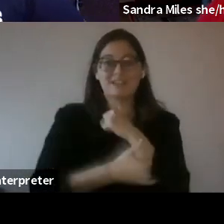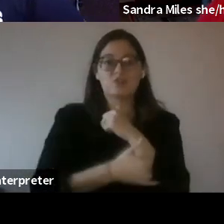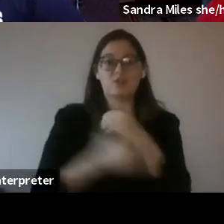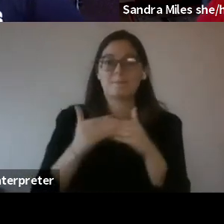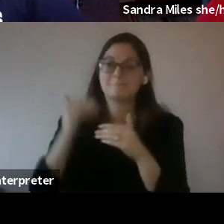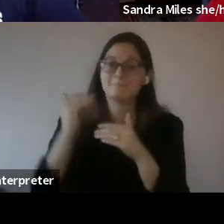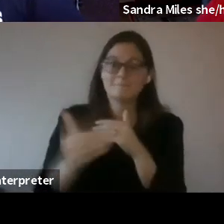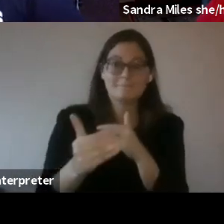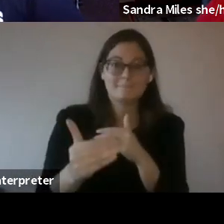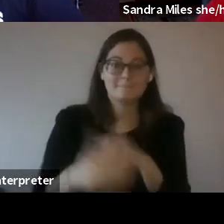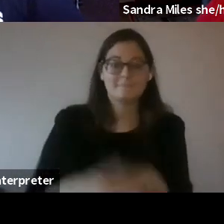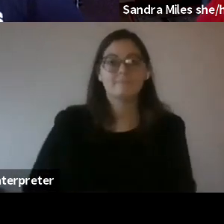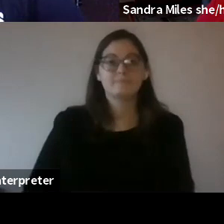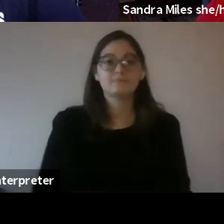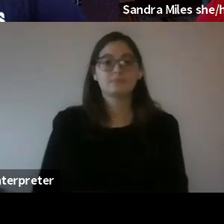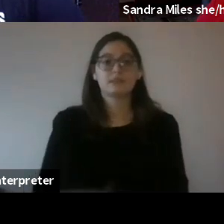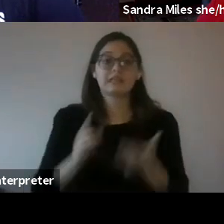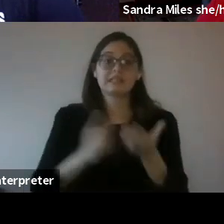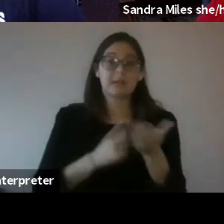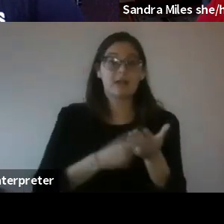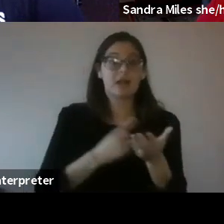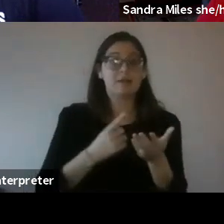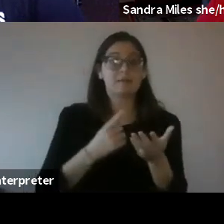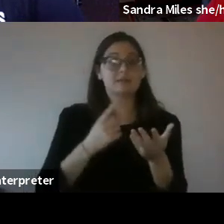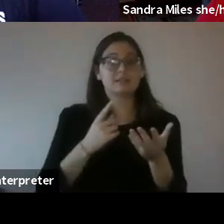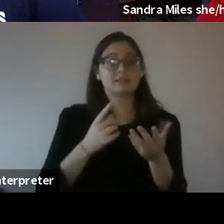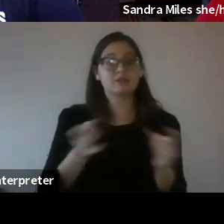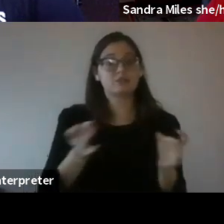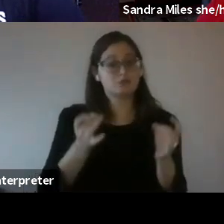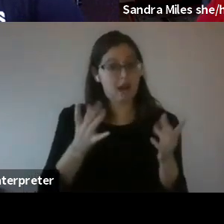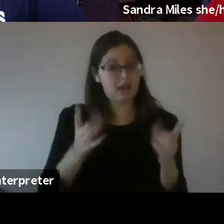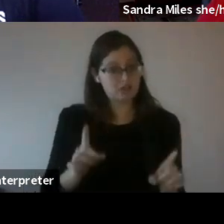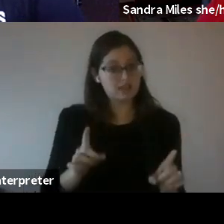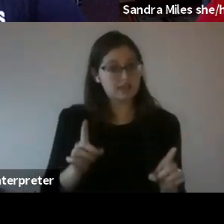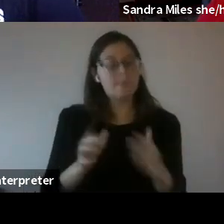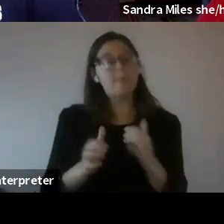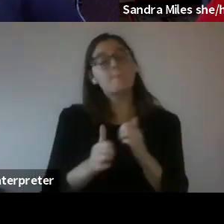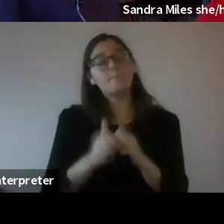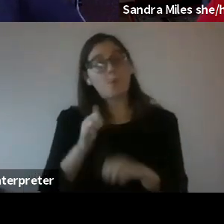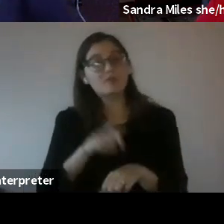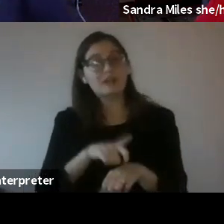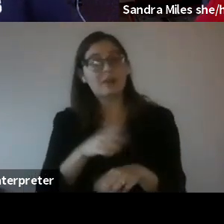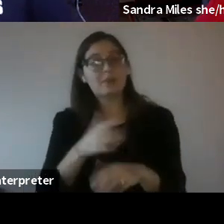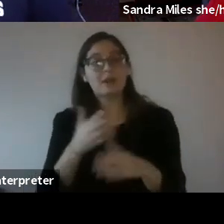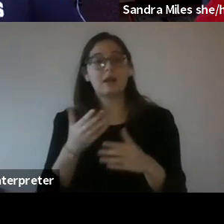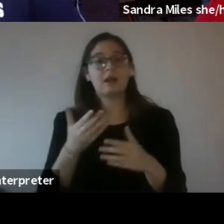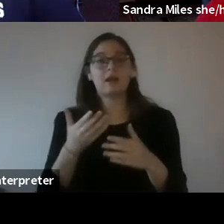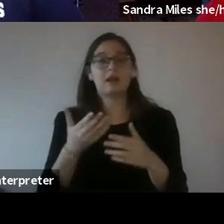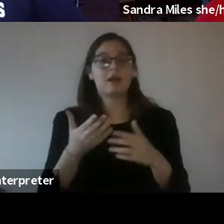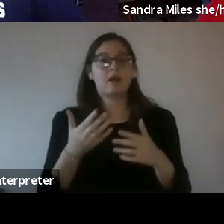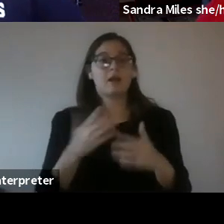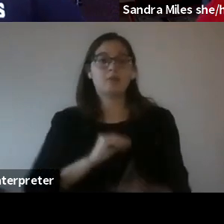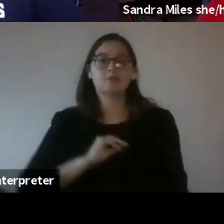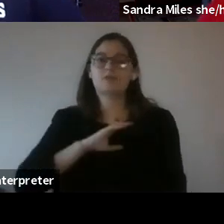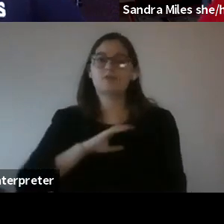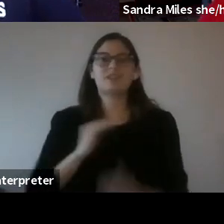step. Sometimes it's in the event of tragedy, but most of the time it is in uplifting and taking things to that